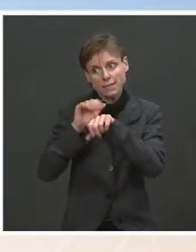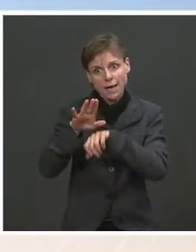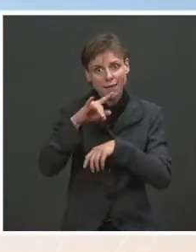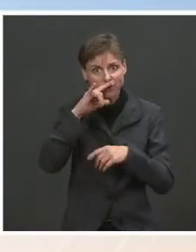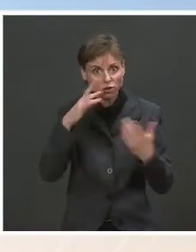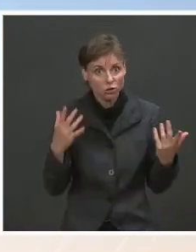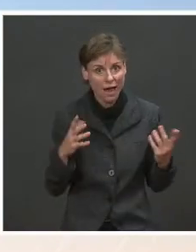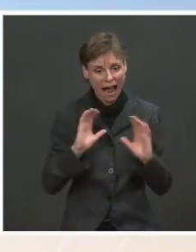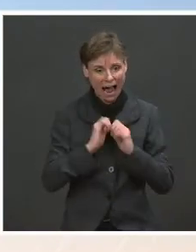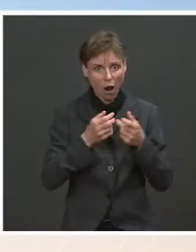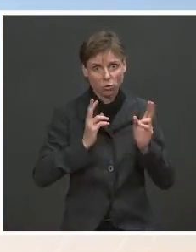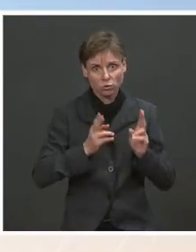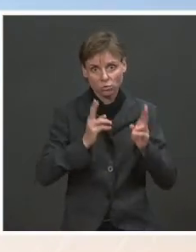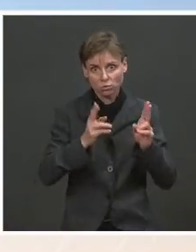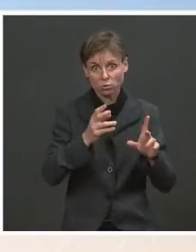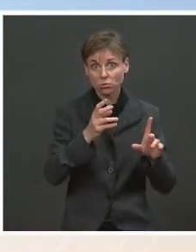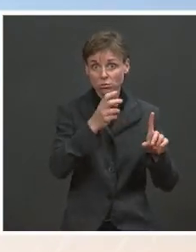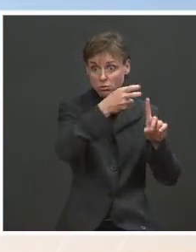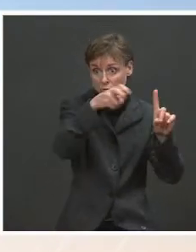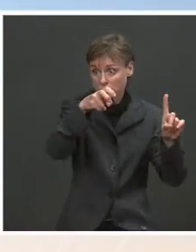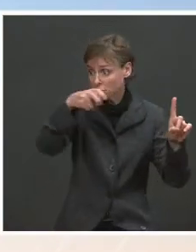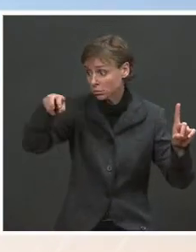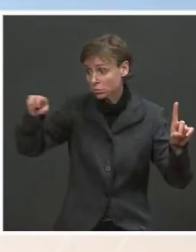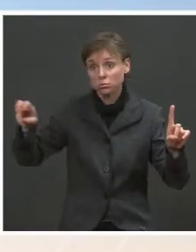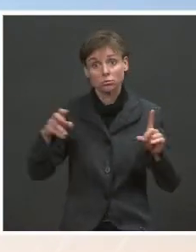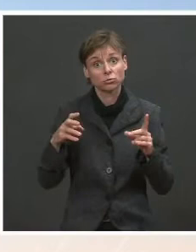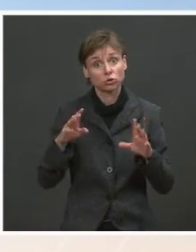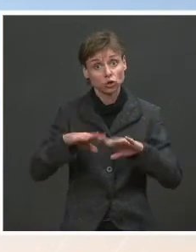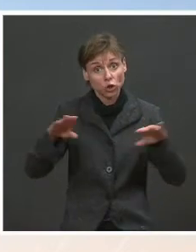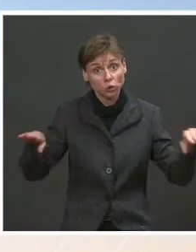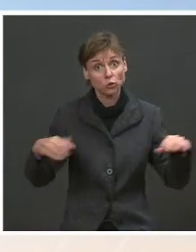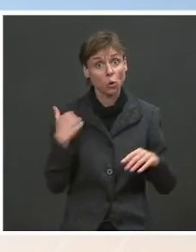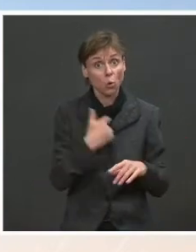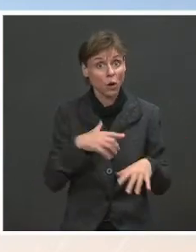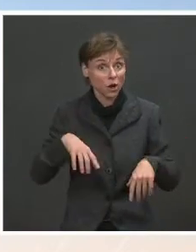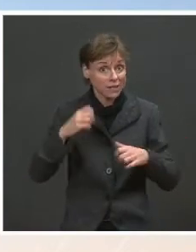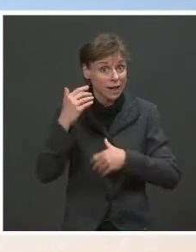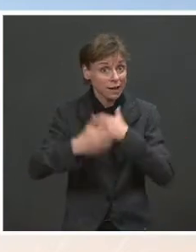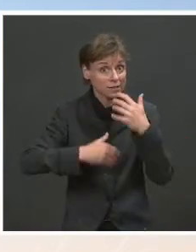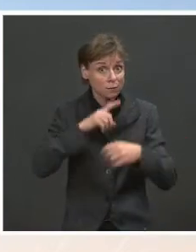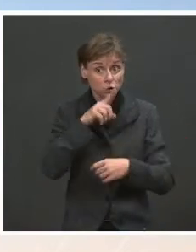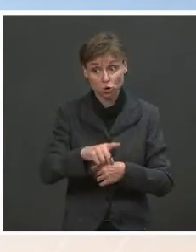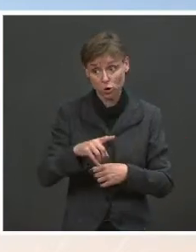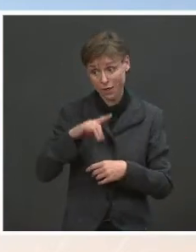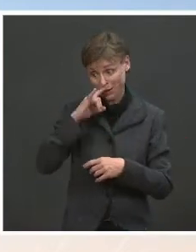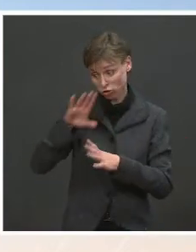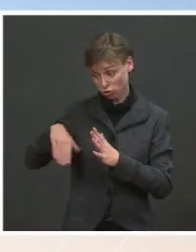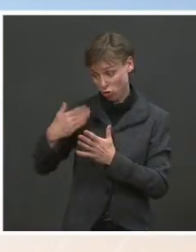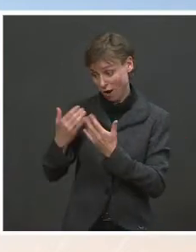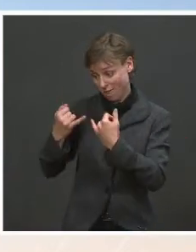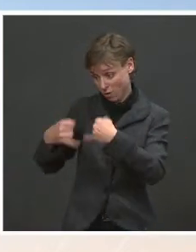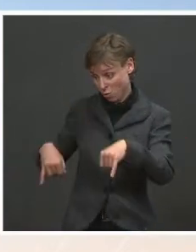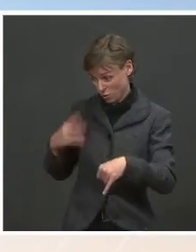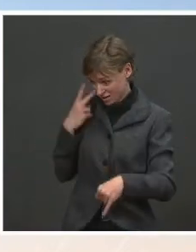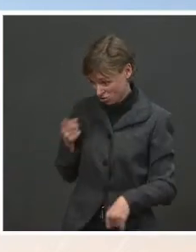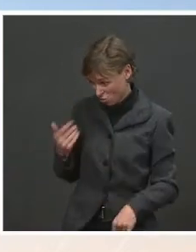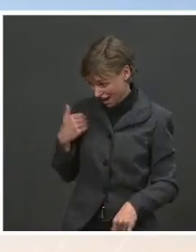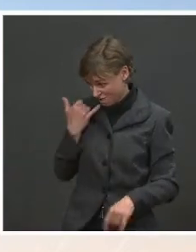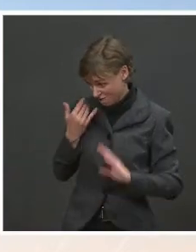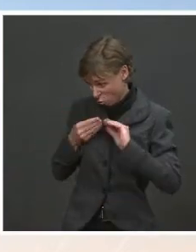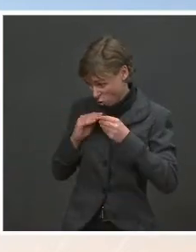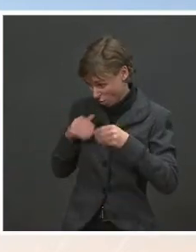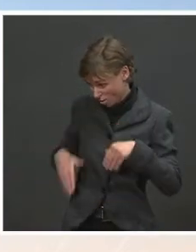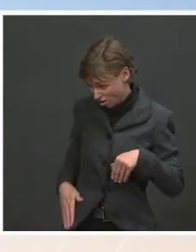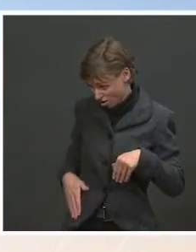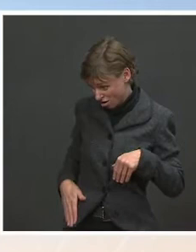getting children into them. We are taking steps to ensure that when kids come to the border, we look and see if they have a phone number in their pocket so we can call